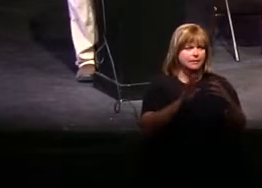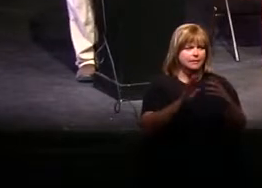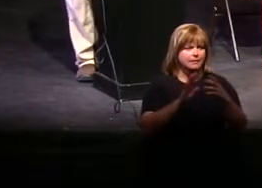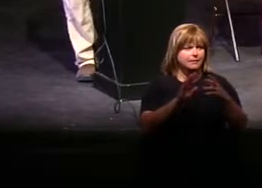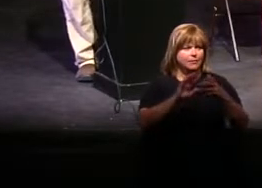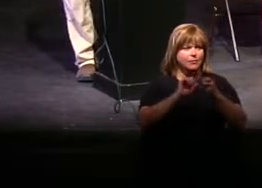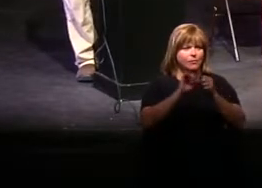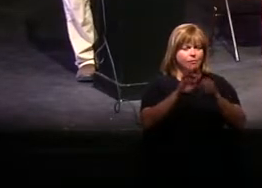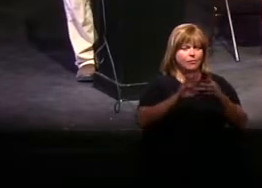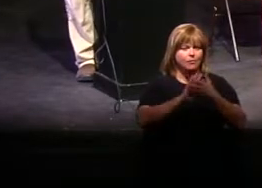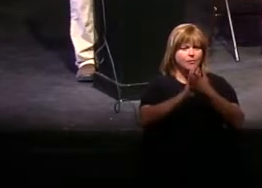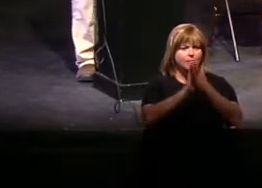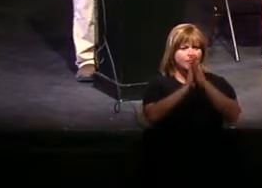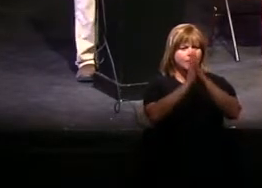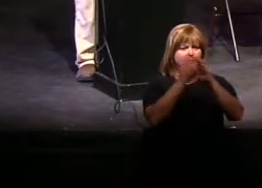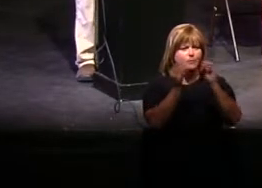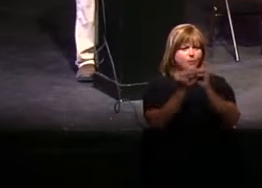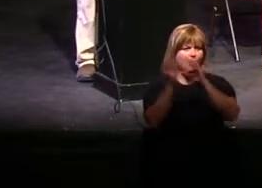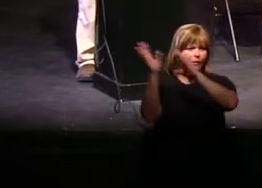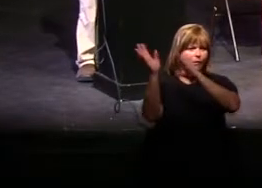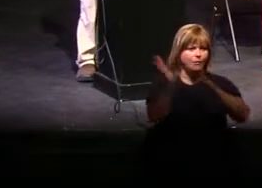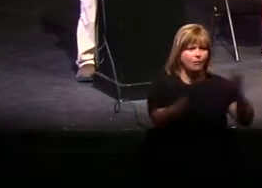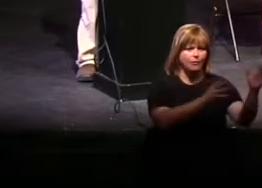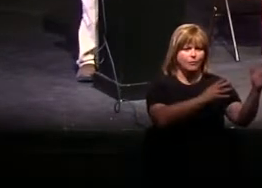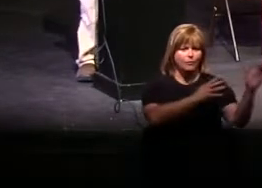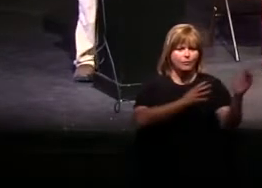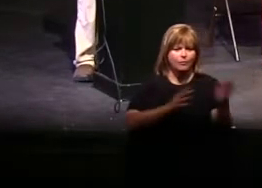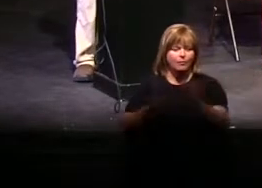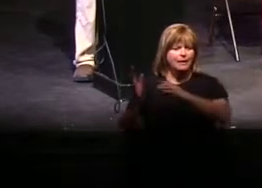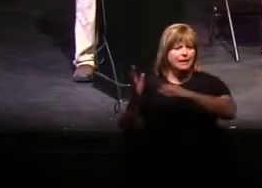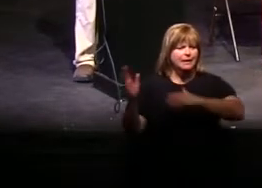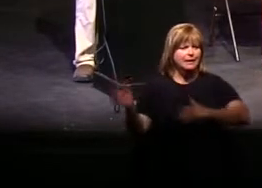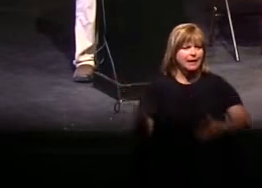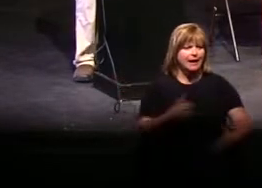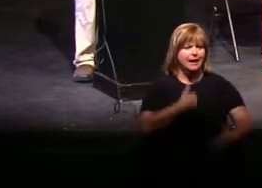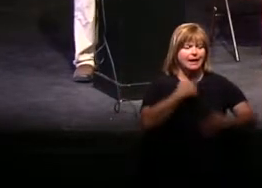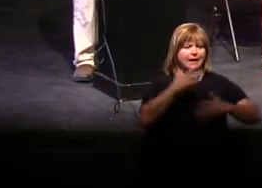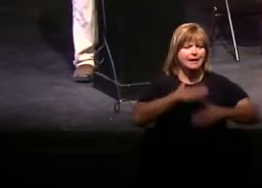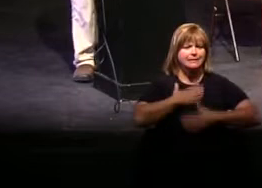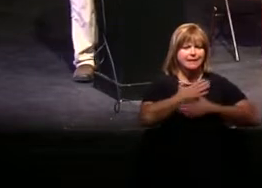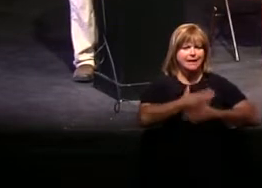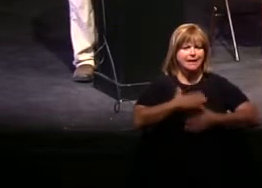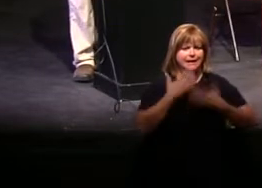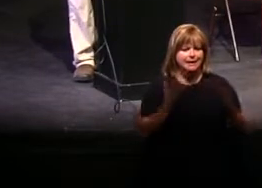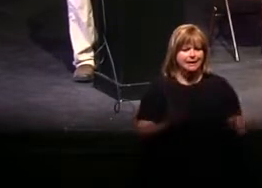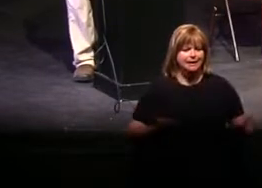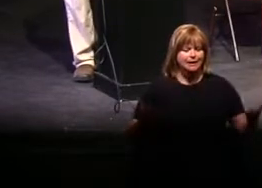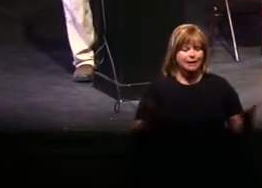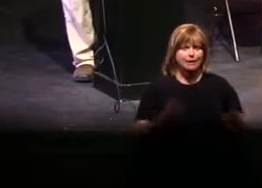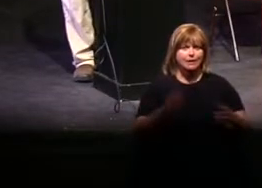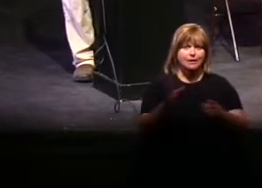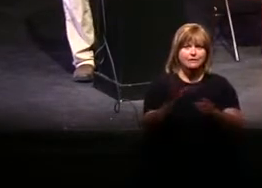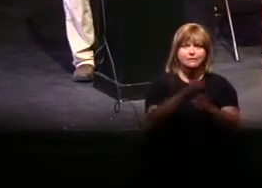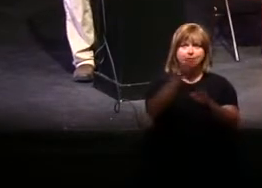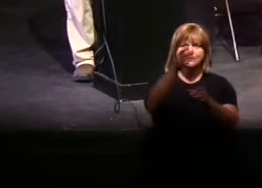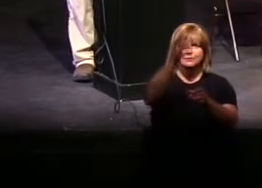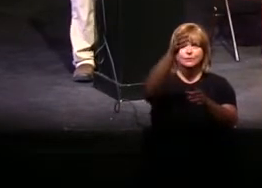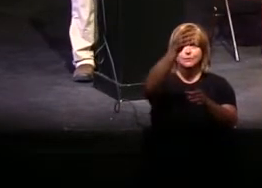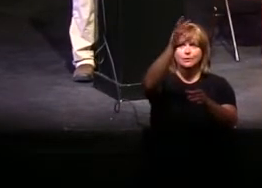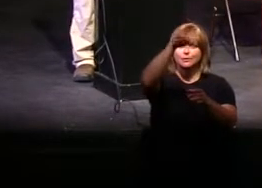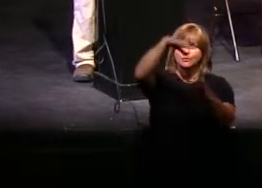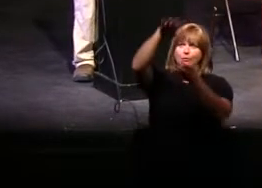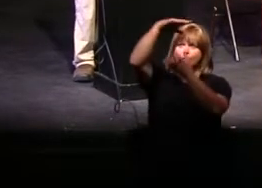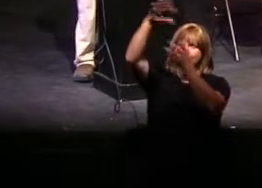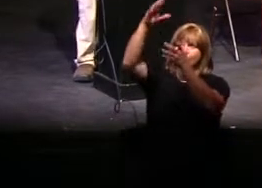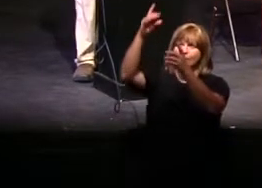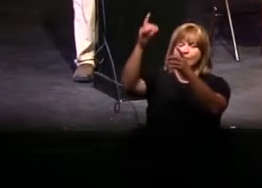a considerable wind, and I like it here. The chimney smokes right angled from west